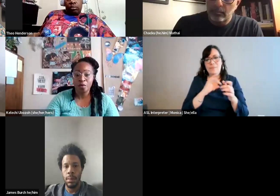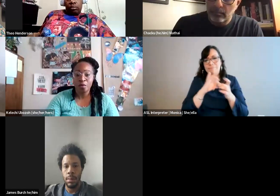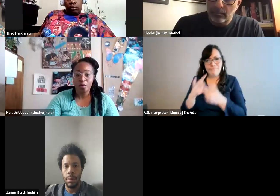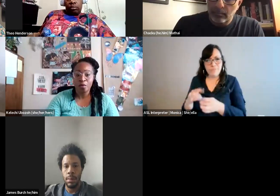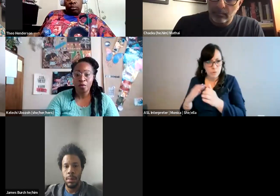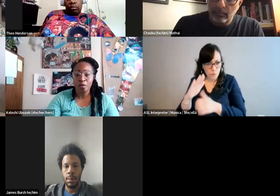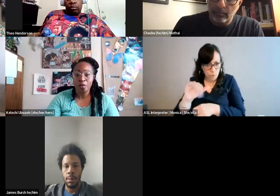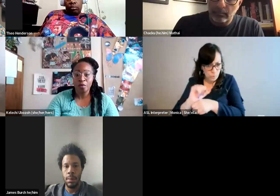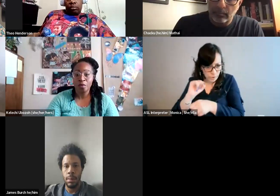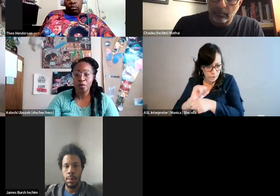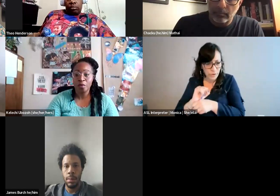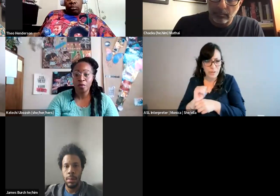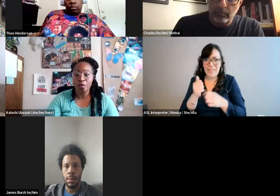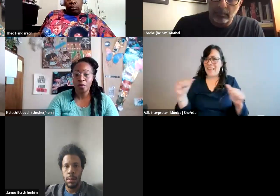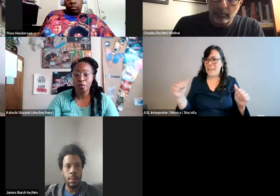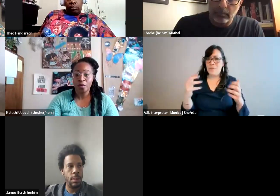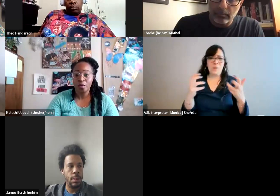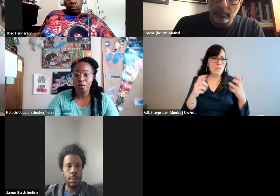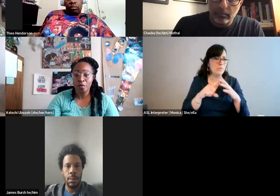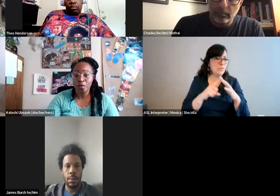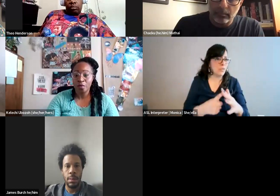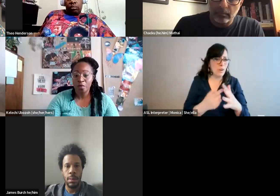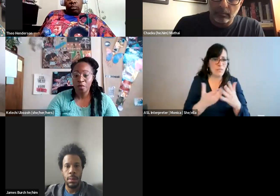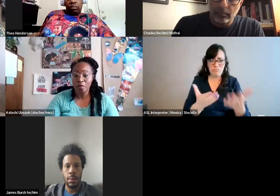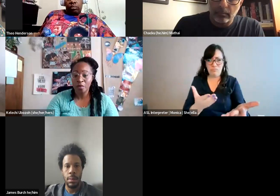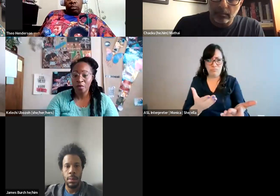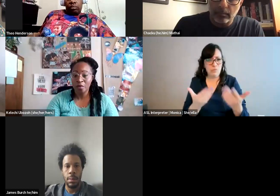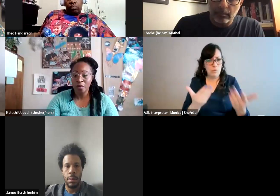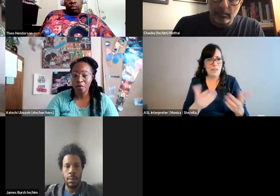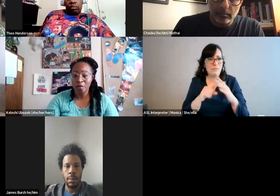work? Whoever wants to go first can unmute.